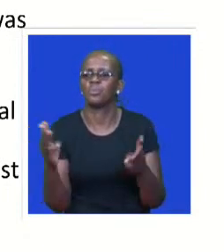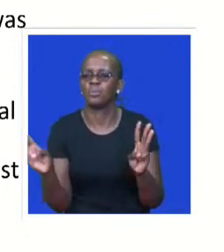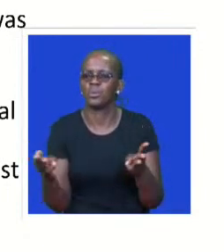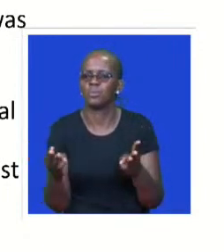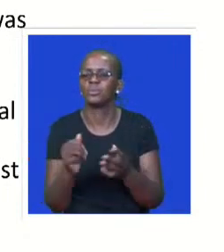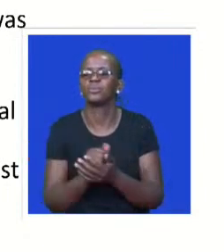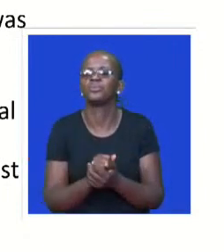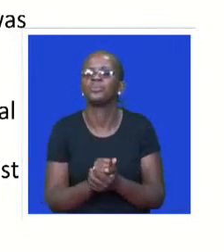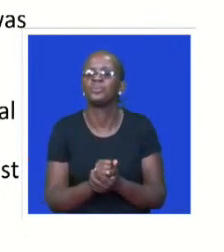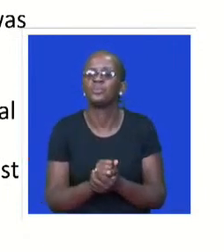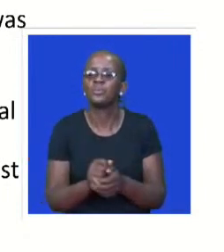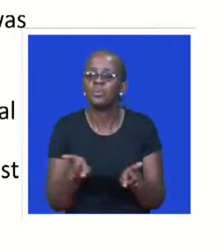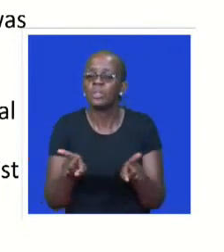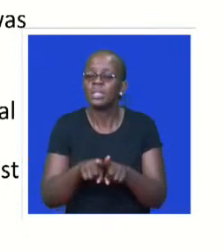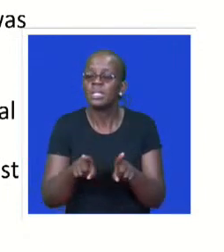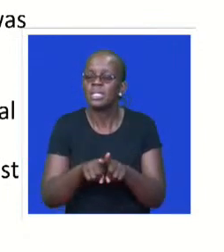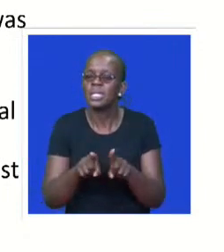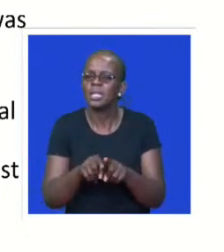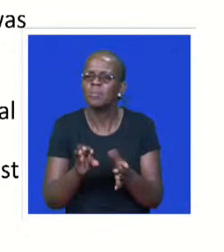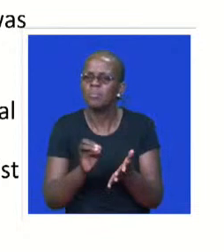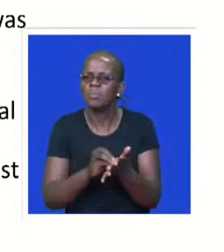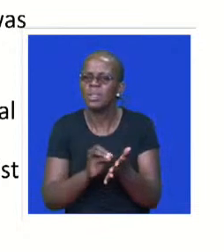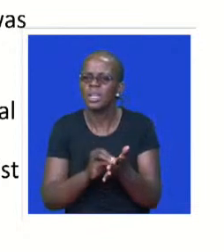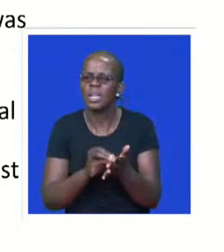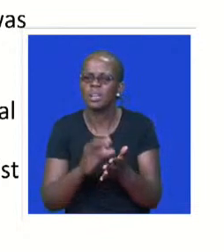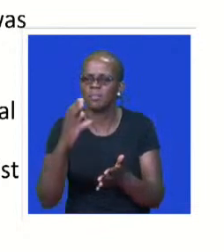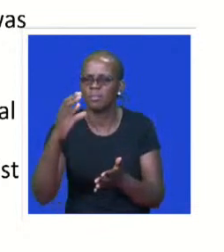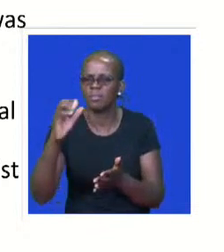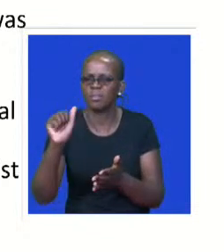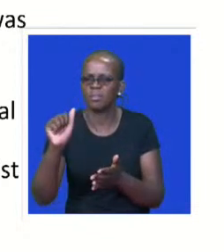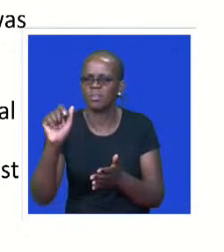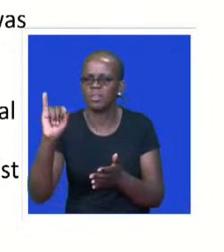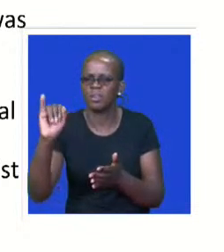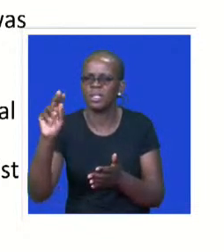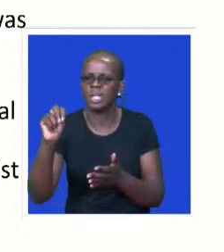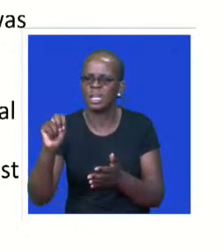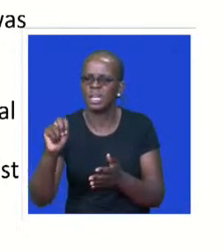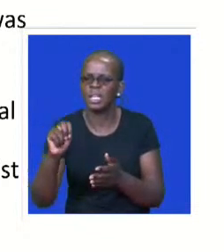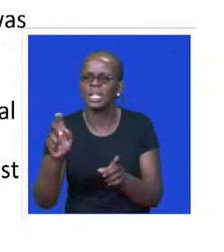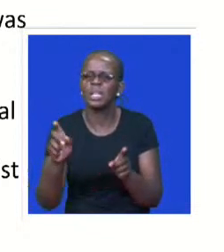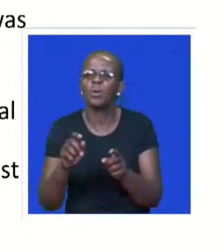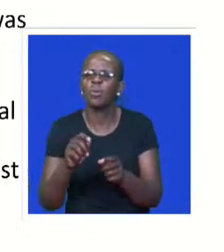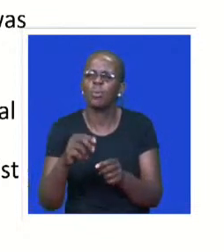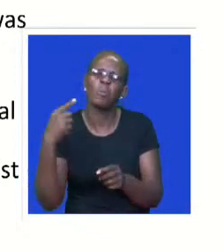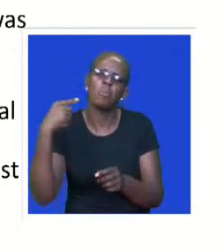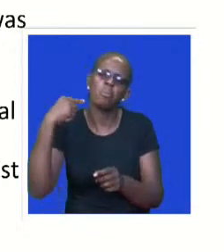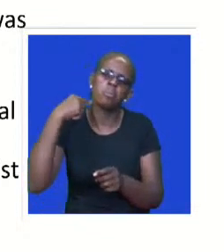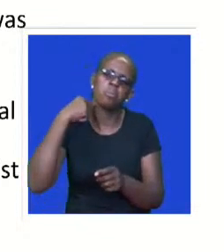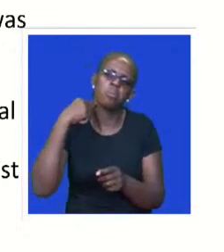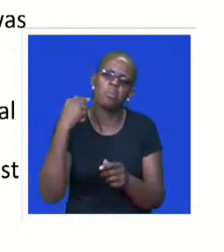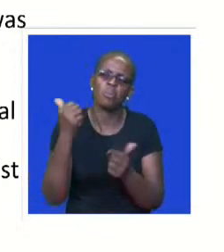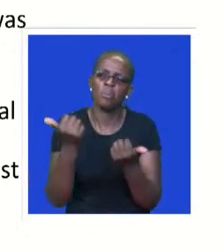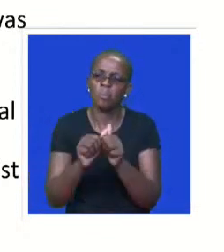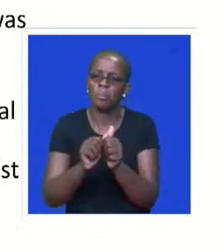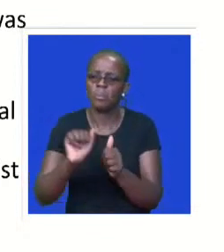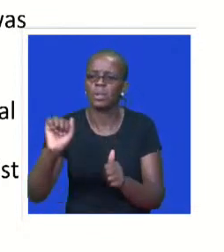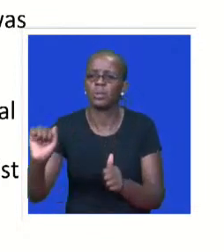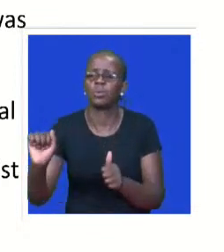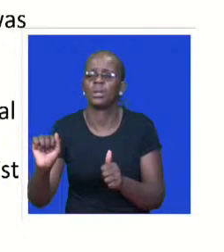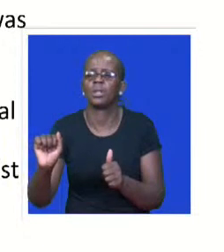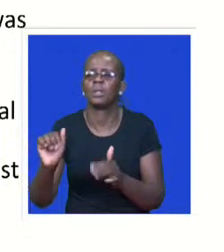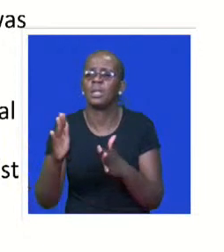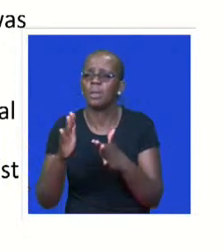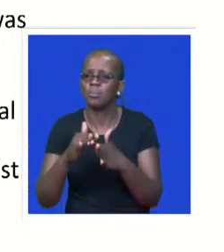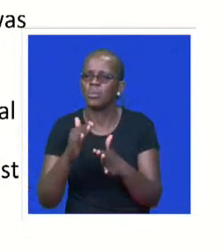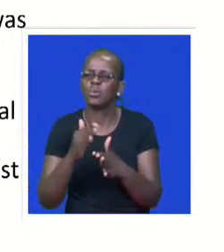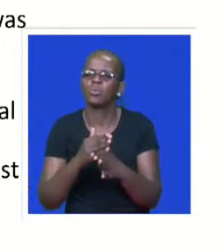Cain decided to kill Abel out of being jealous of him. And also we learn from the verse that is found in Romans